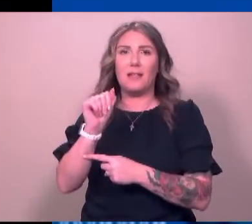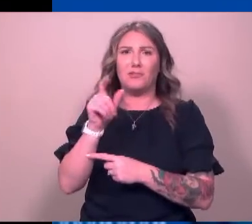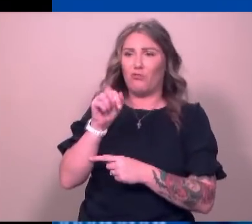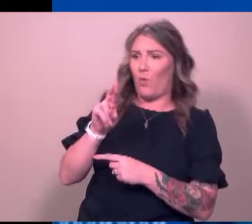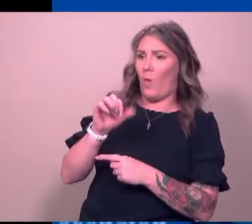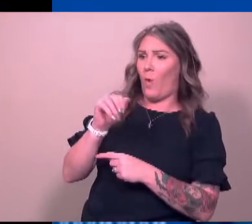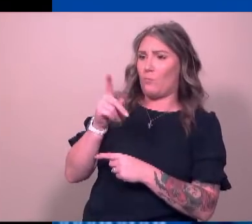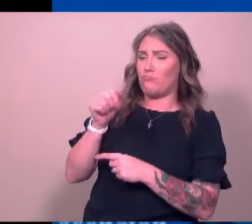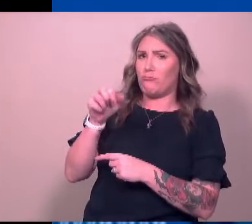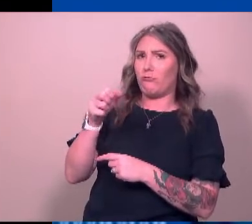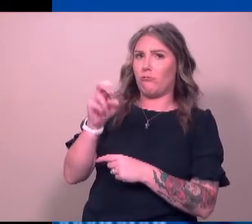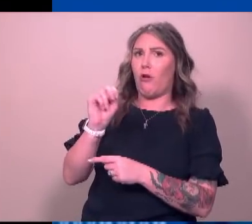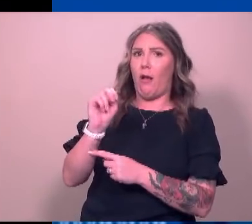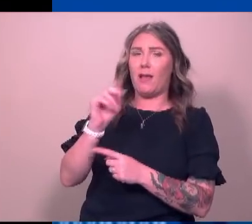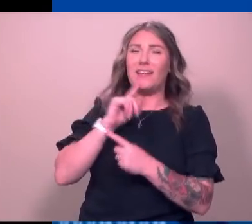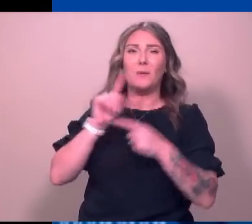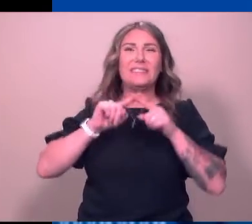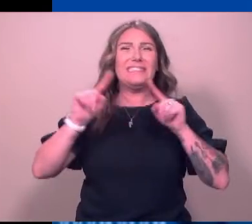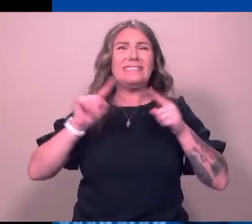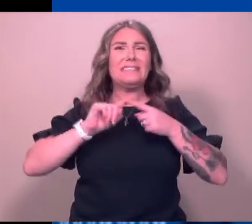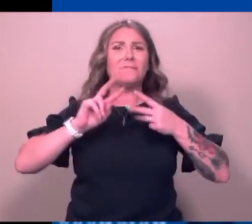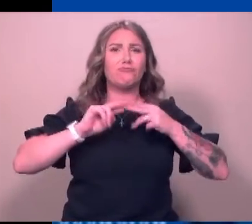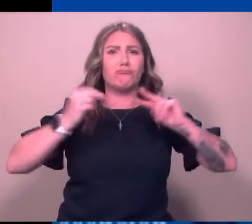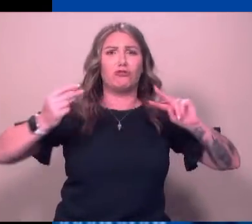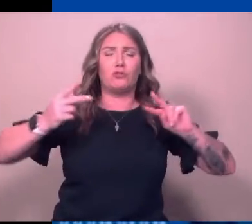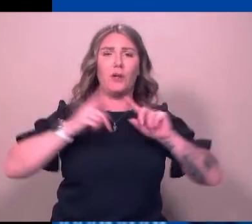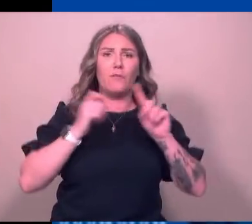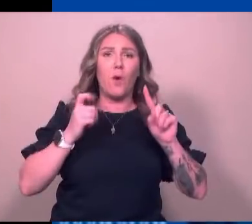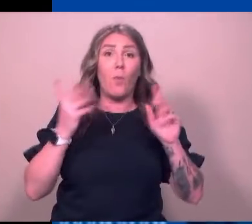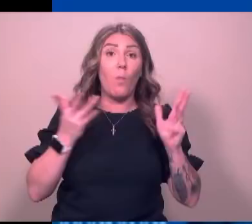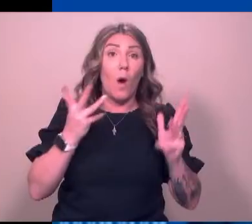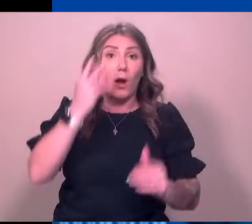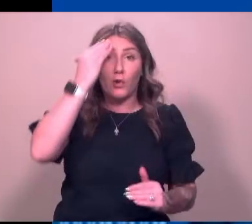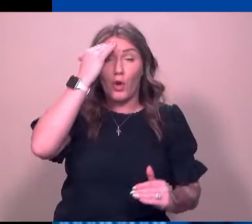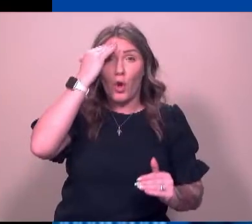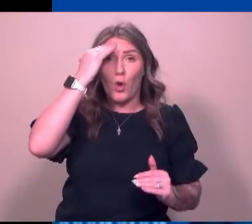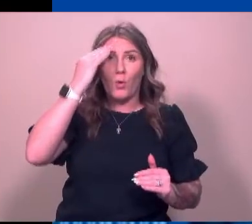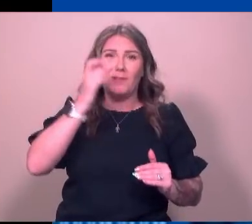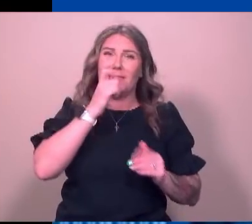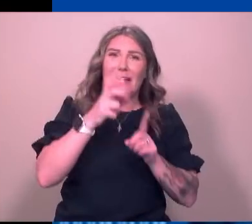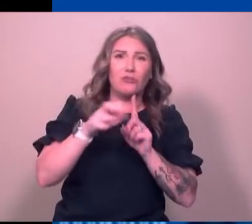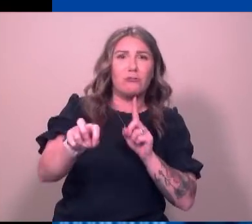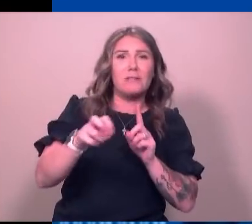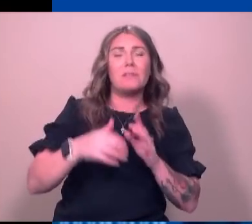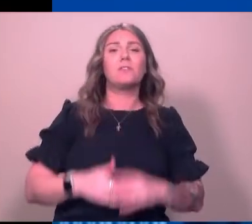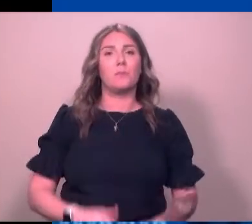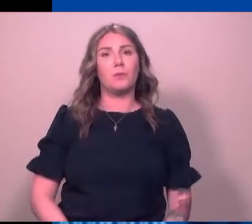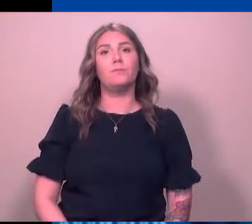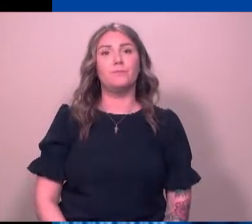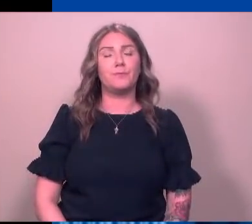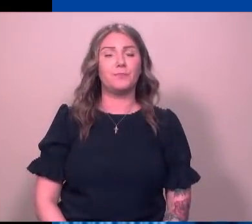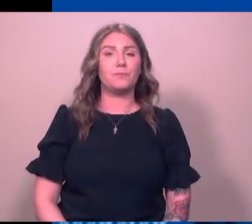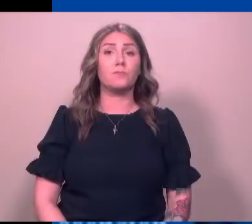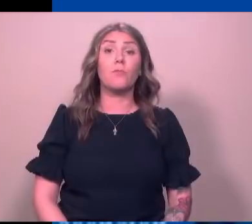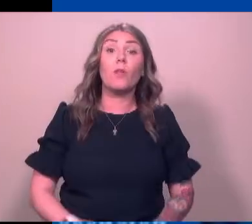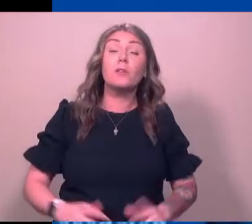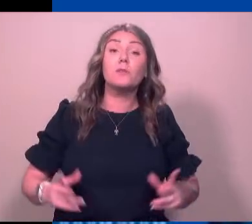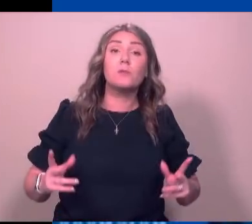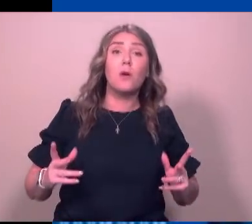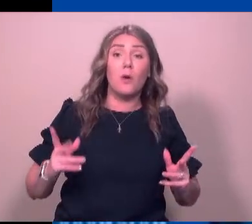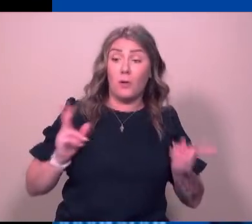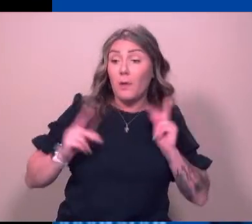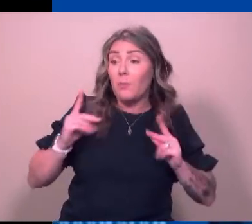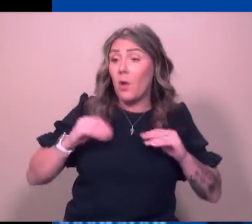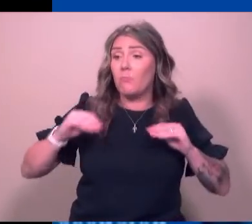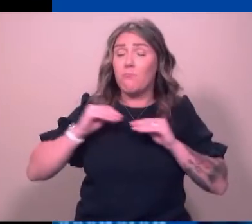dealing with a different strain that was, from what we know, just less transmittable. So the fact that people were being more